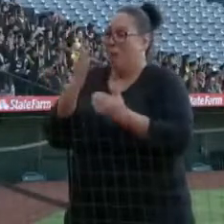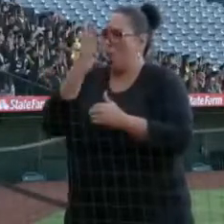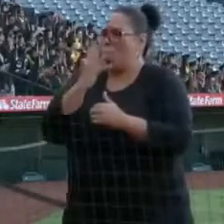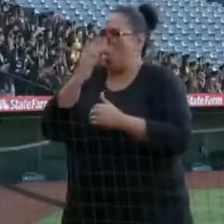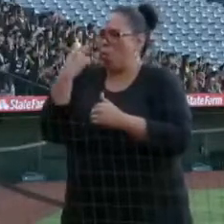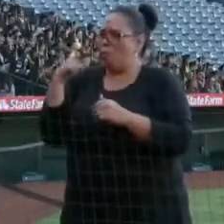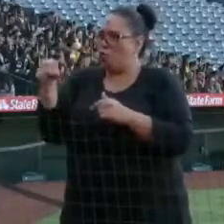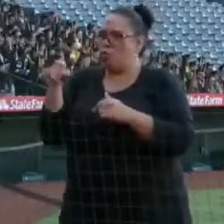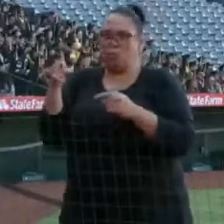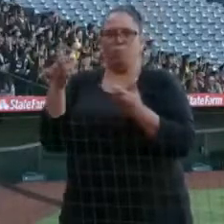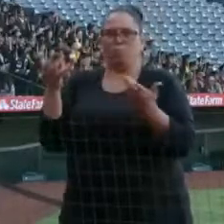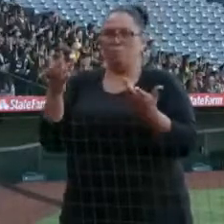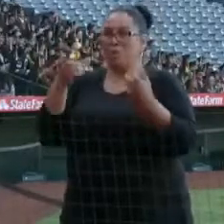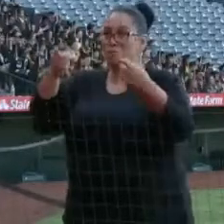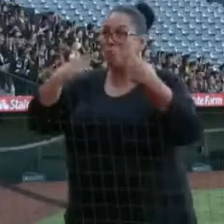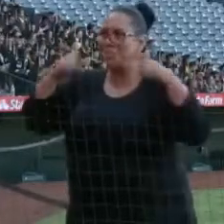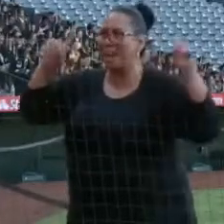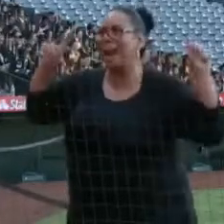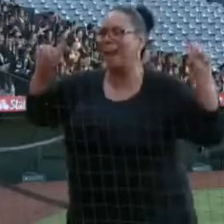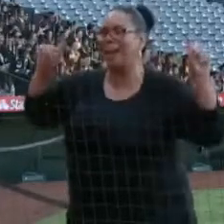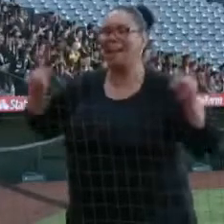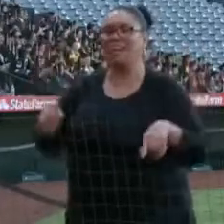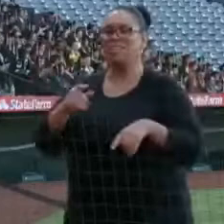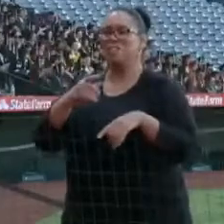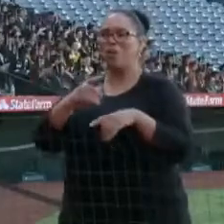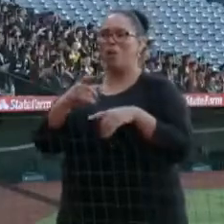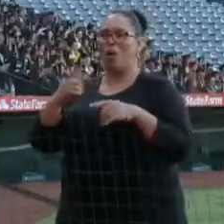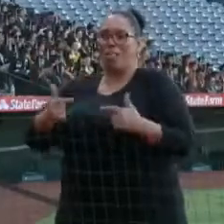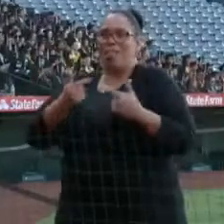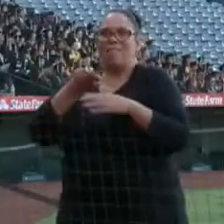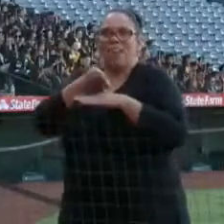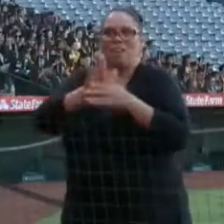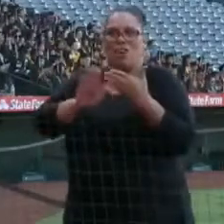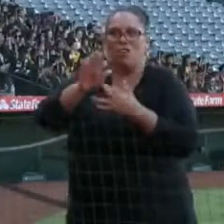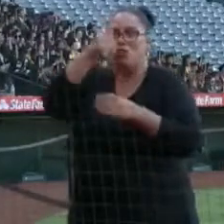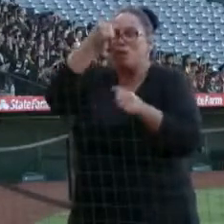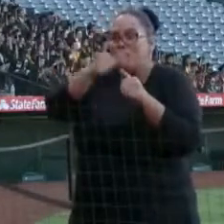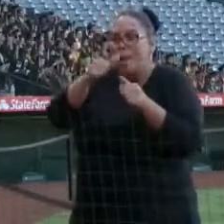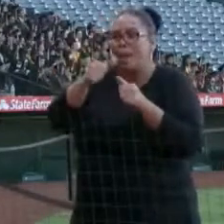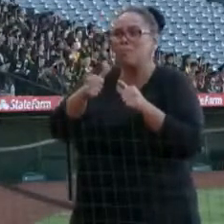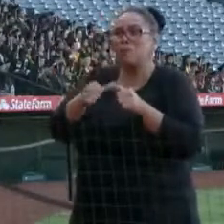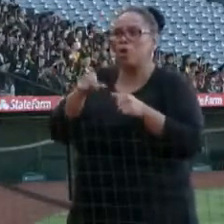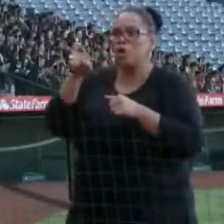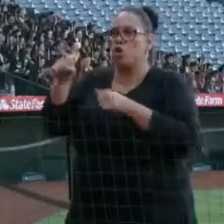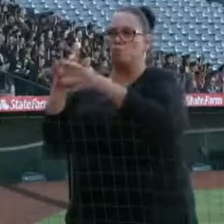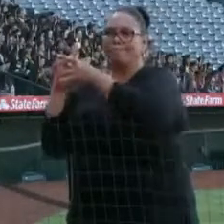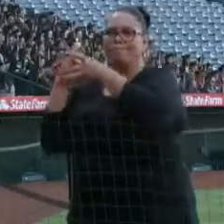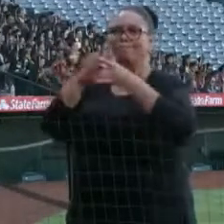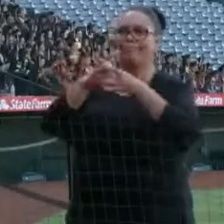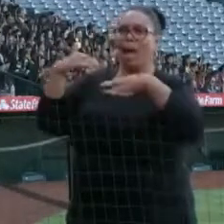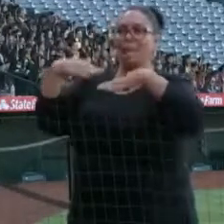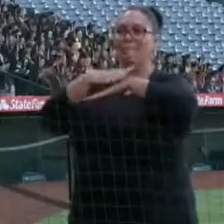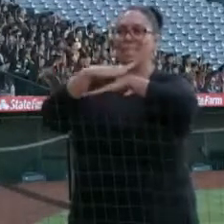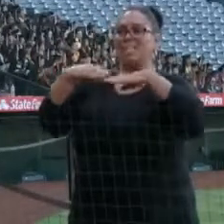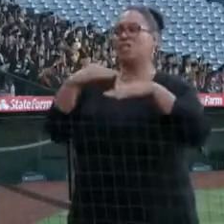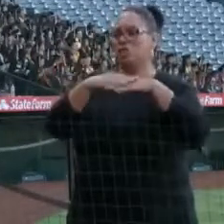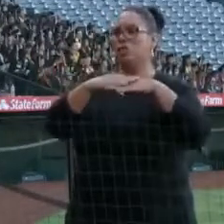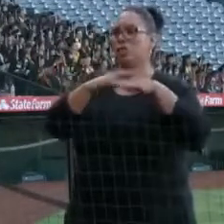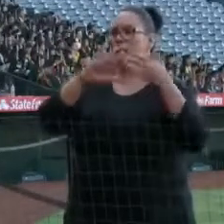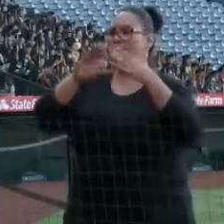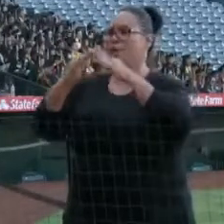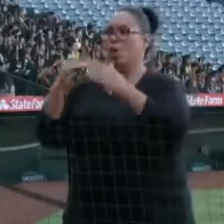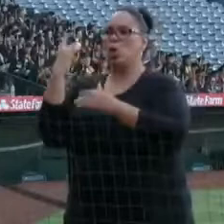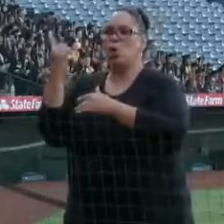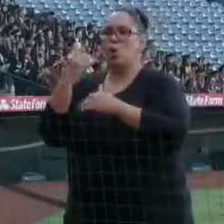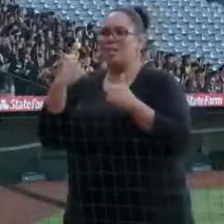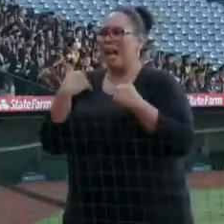that matters is that you did it. As you prepare life after college, always remember that you are part of the Beach community, and you will always have a